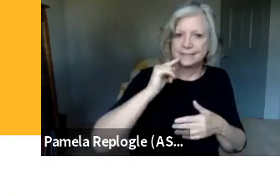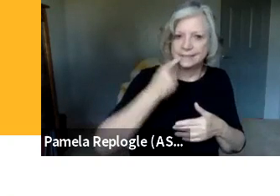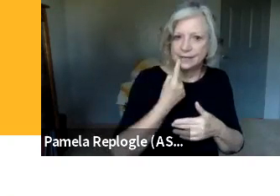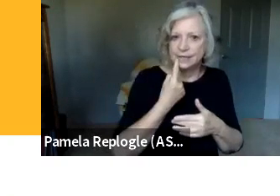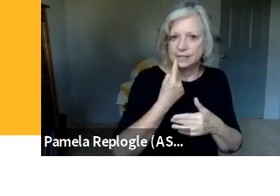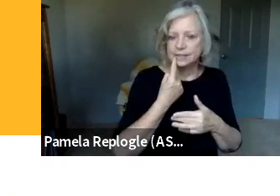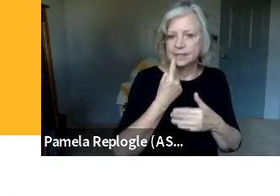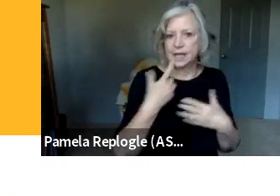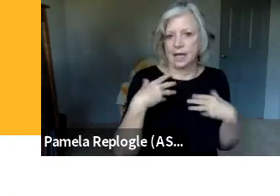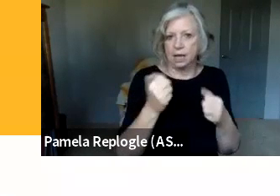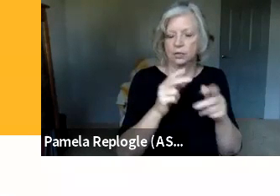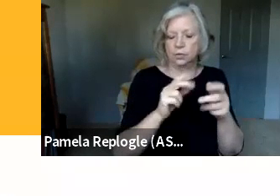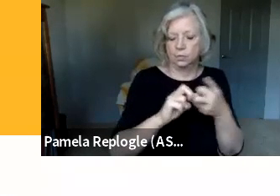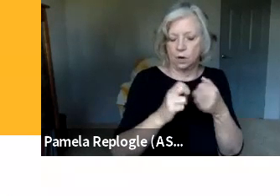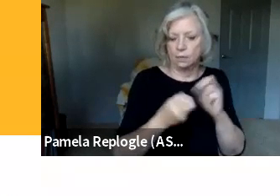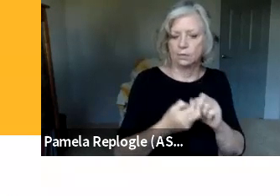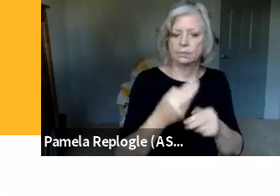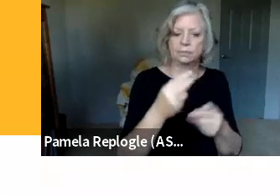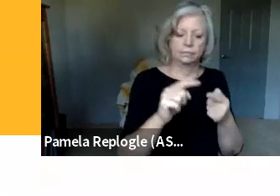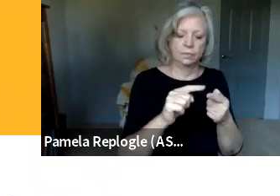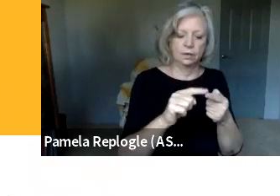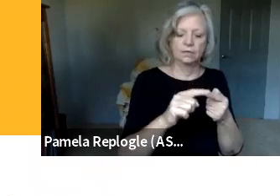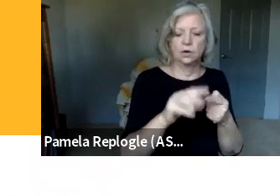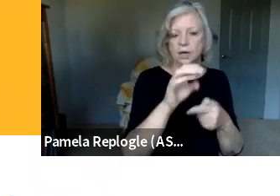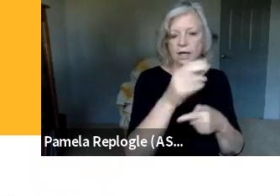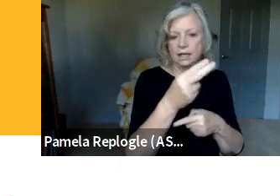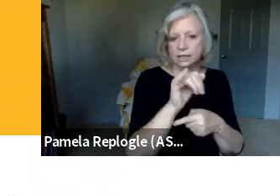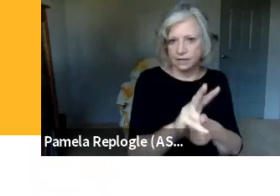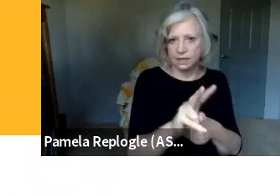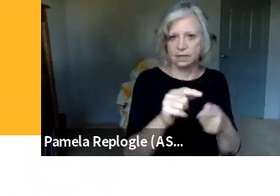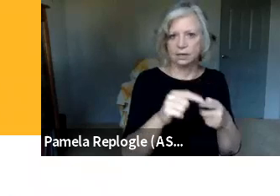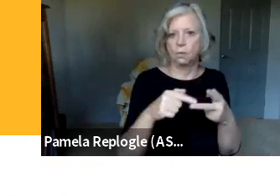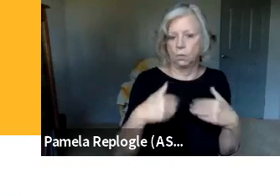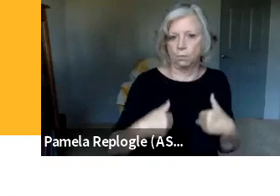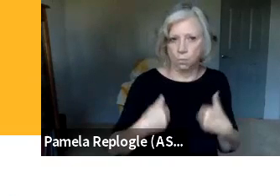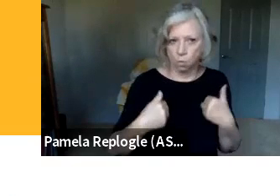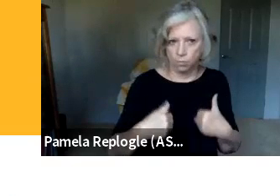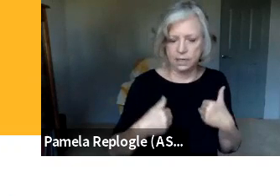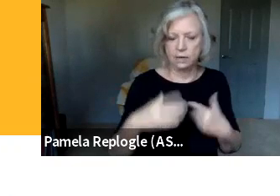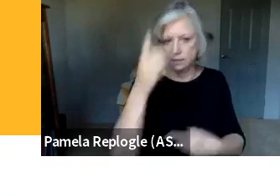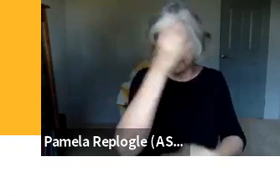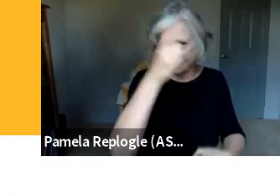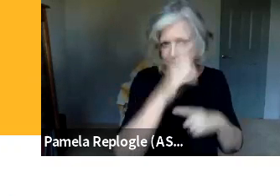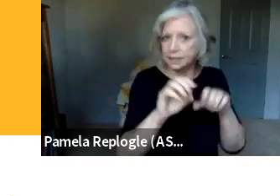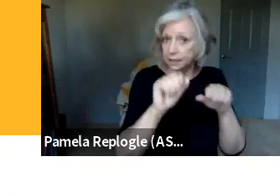HIV, pulmonary disease, etc., to now use public